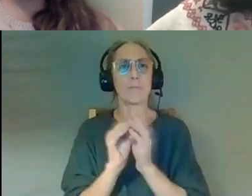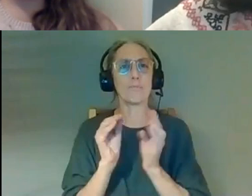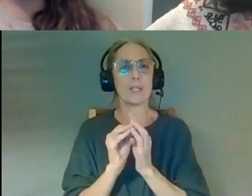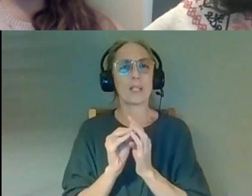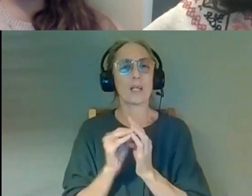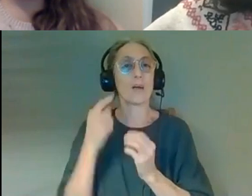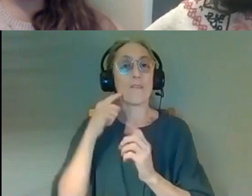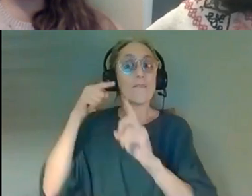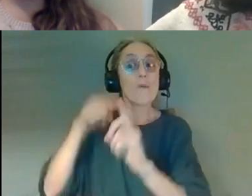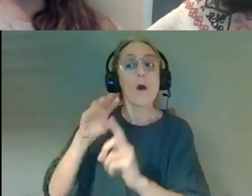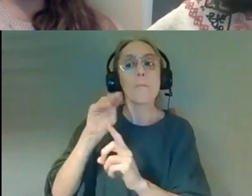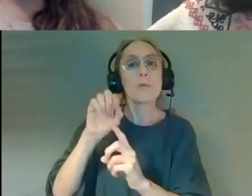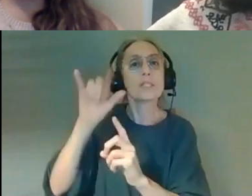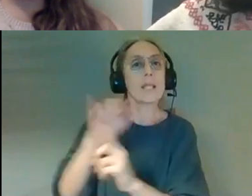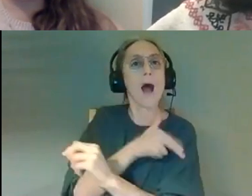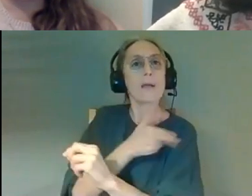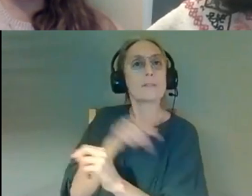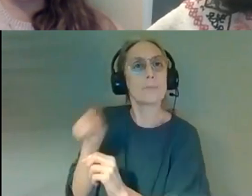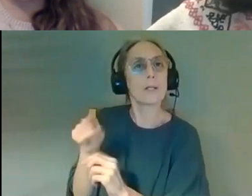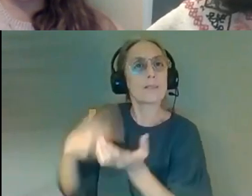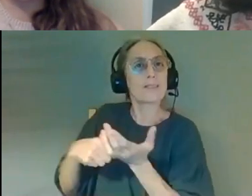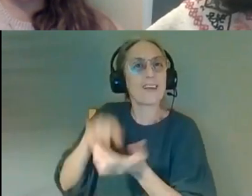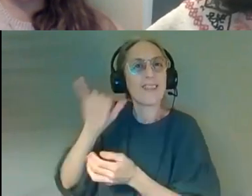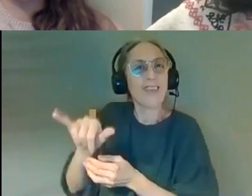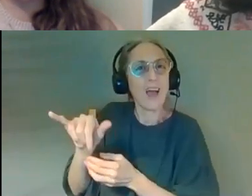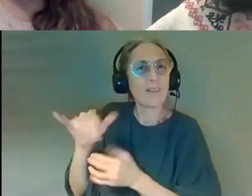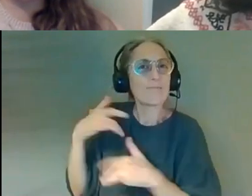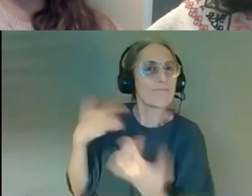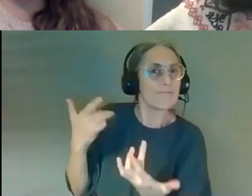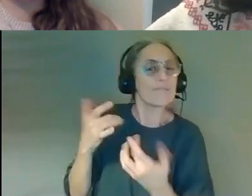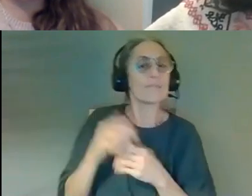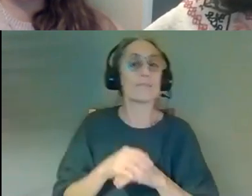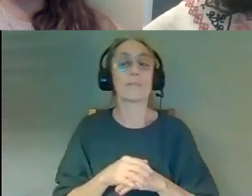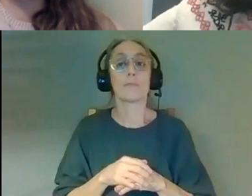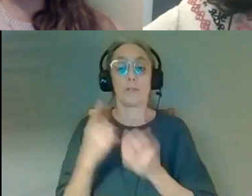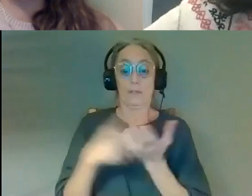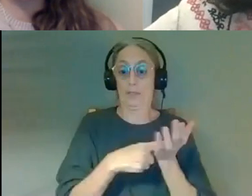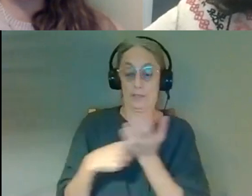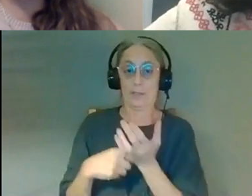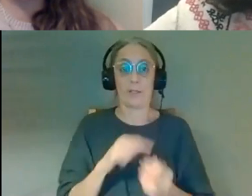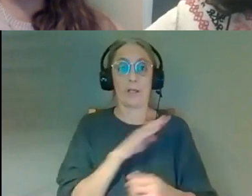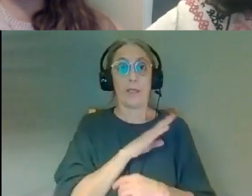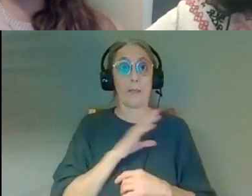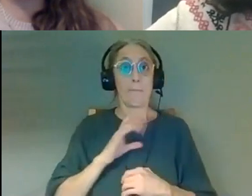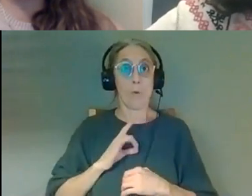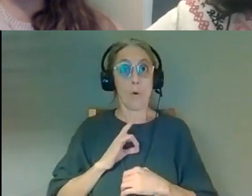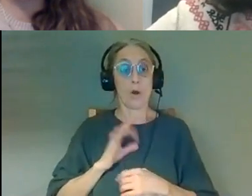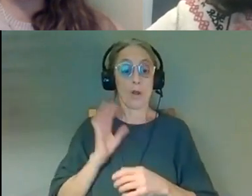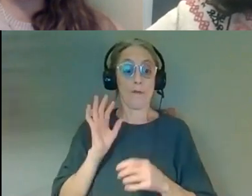Well, the board voted against the hospital to keep it